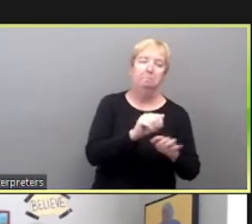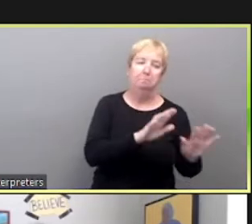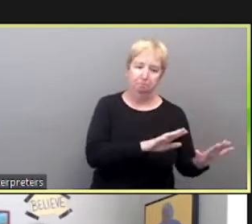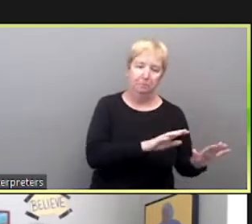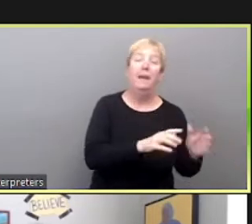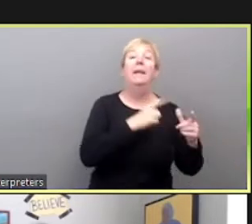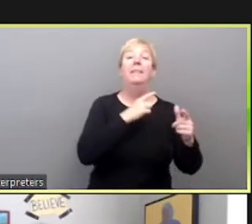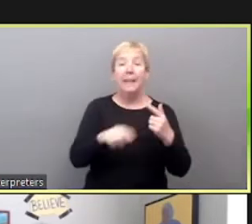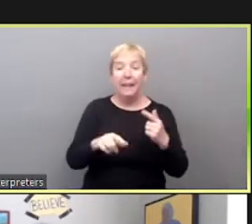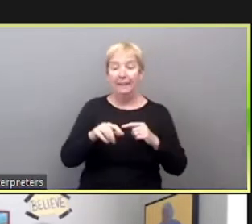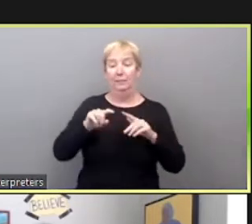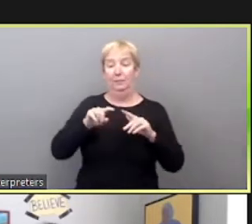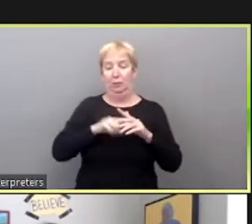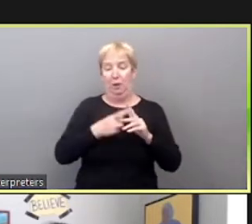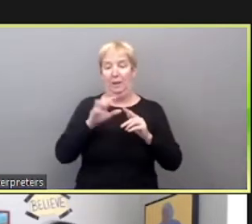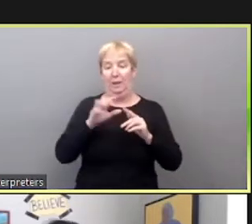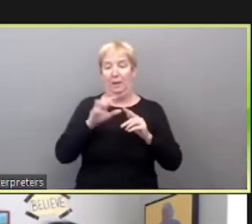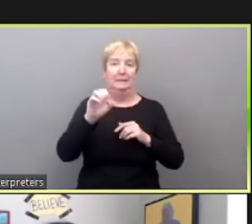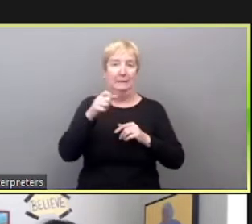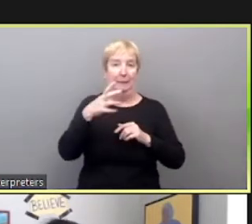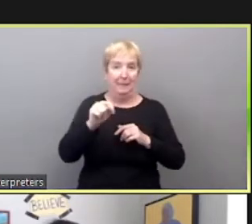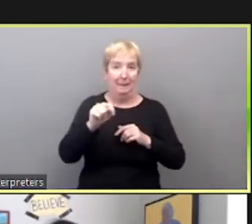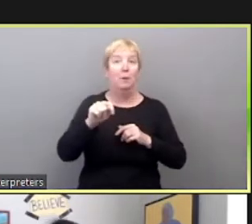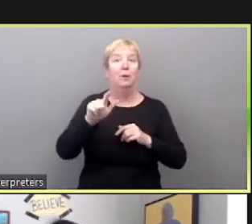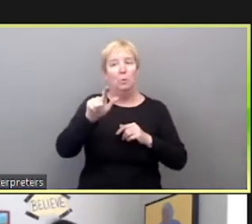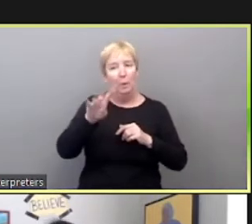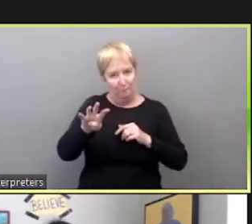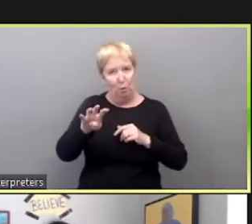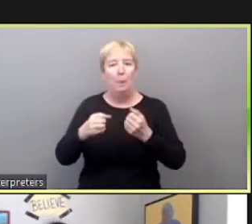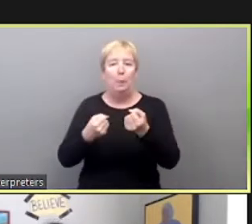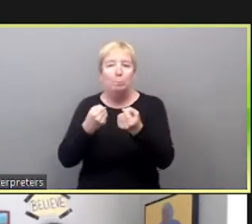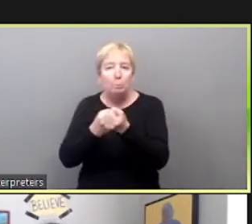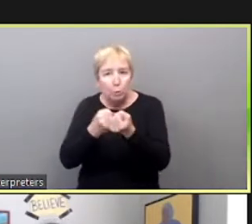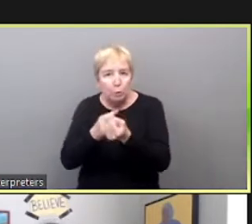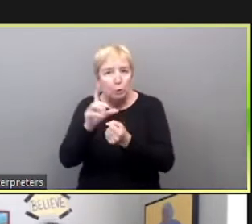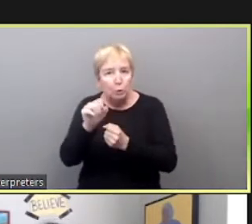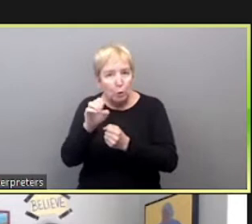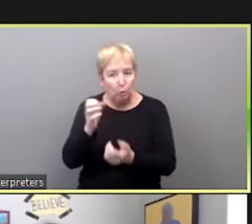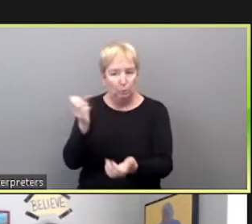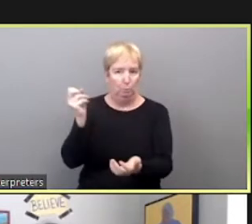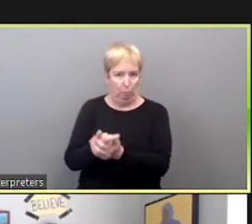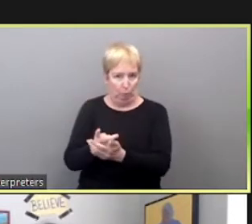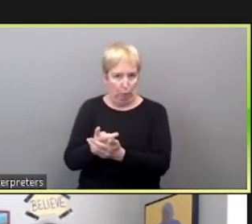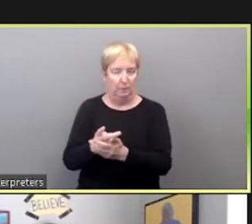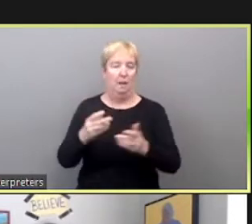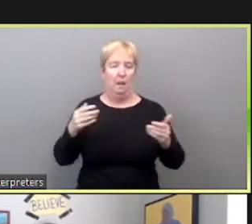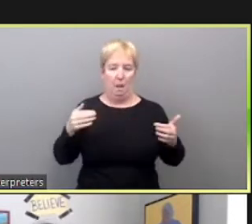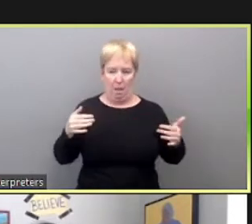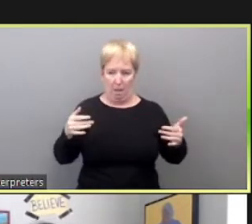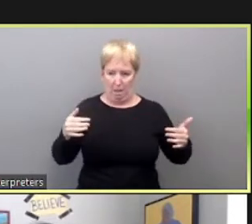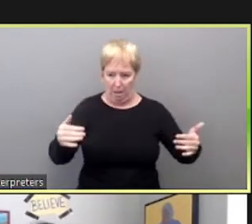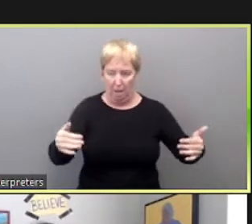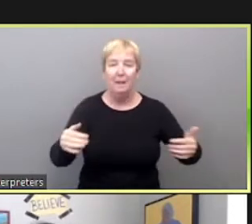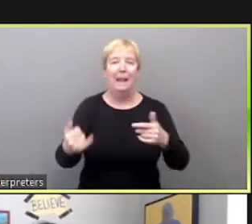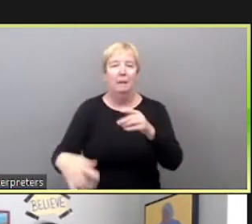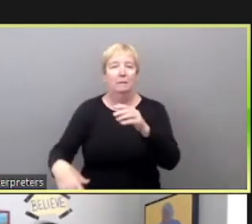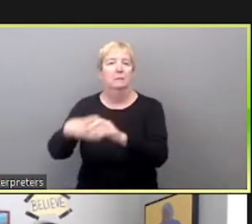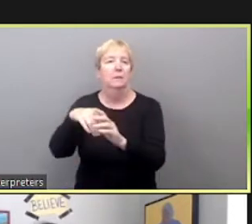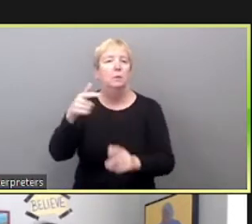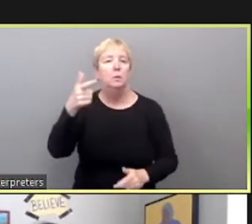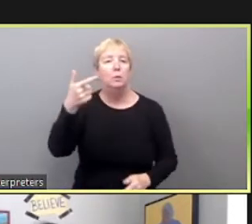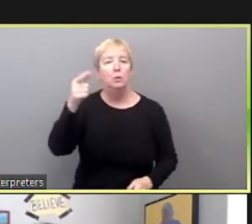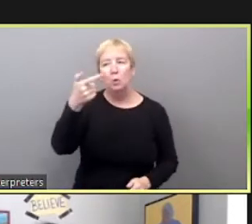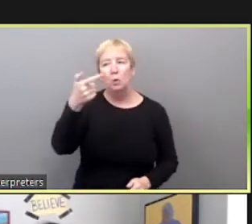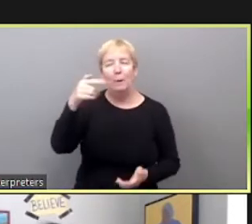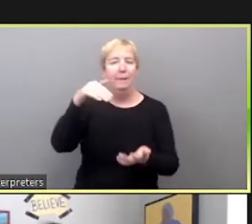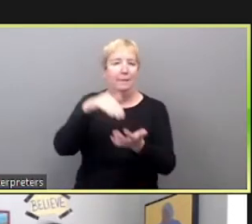after 9/24, which was when booster doses were approved, there were 21,081 doses given since